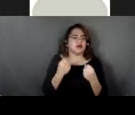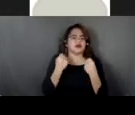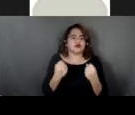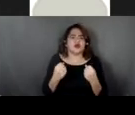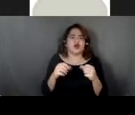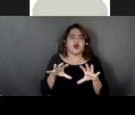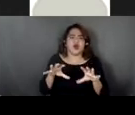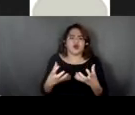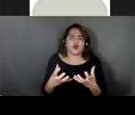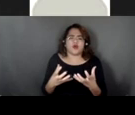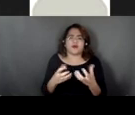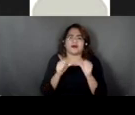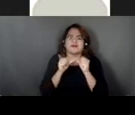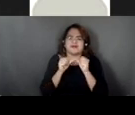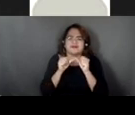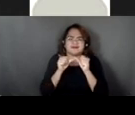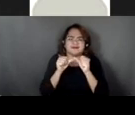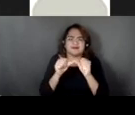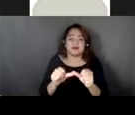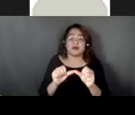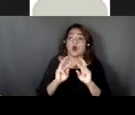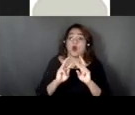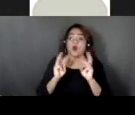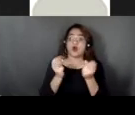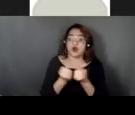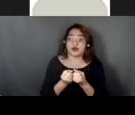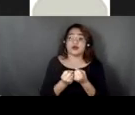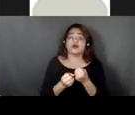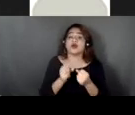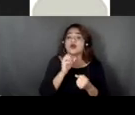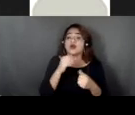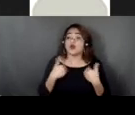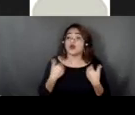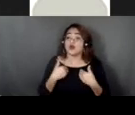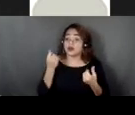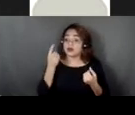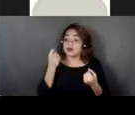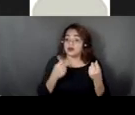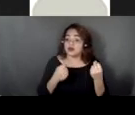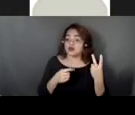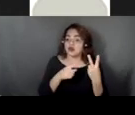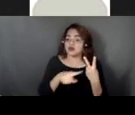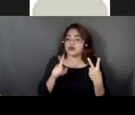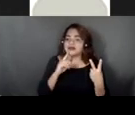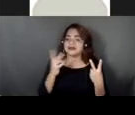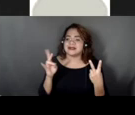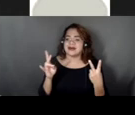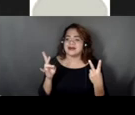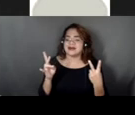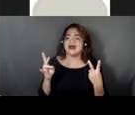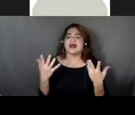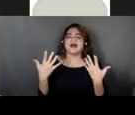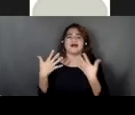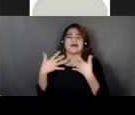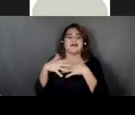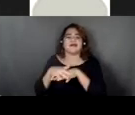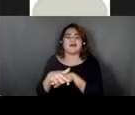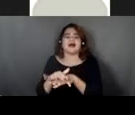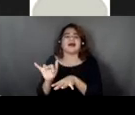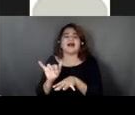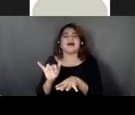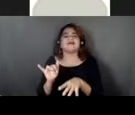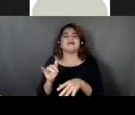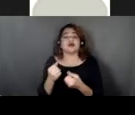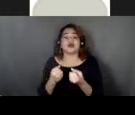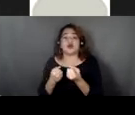skill workshop for youth who are 12 to 17. And it's sort of a blend between a support group and